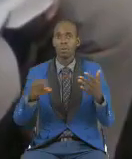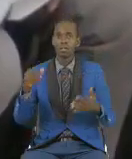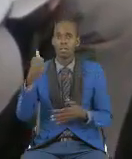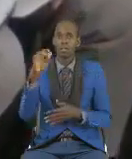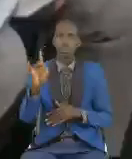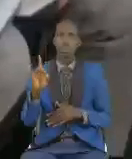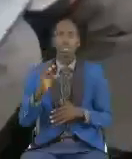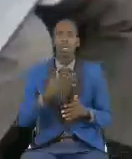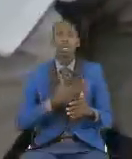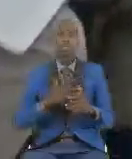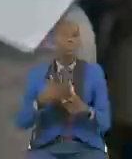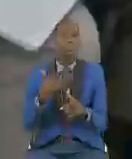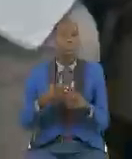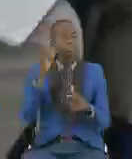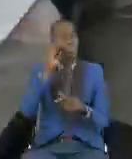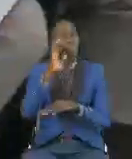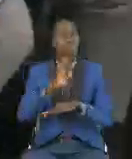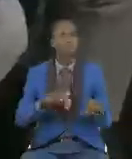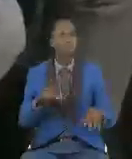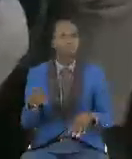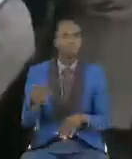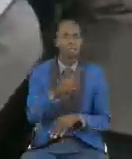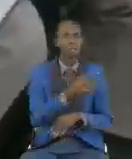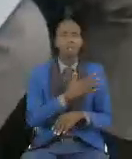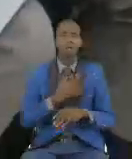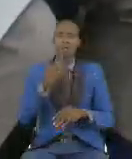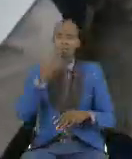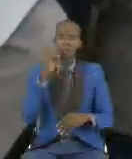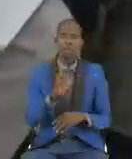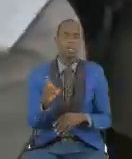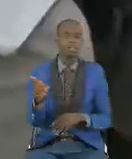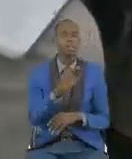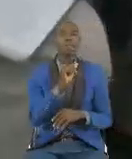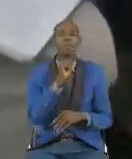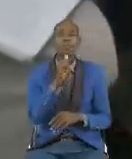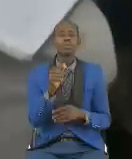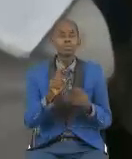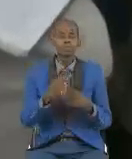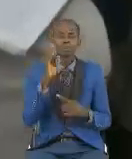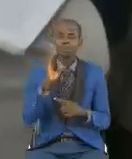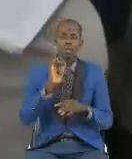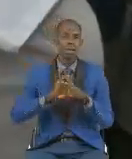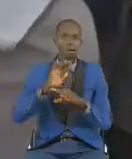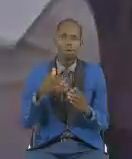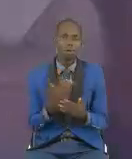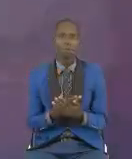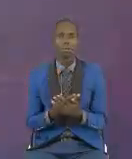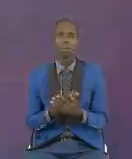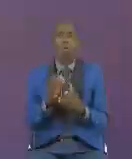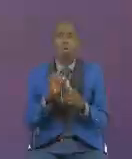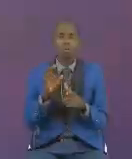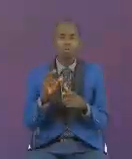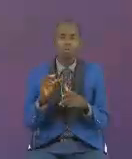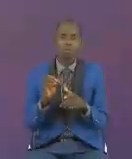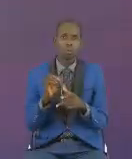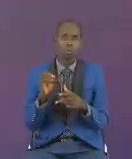And they called them, and he commanded them not to preach at all, nor teach in